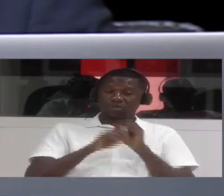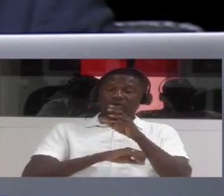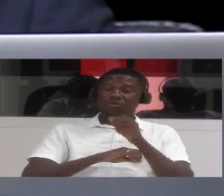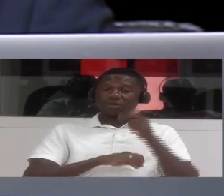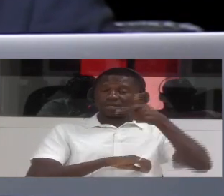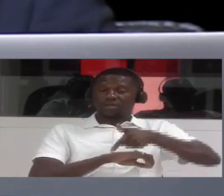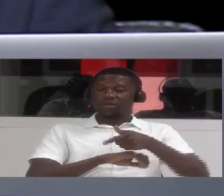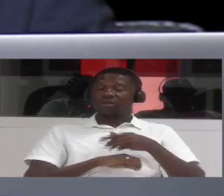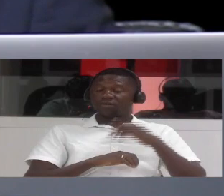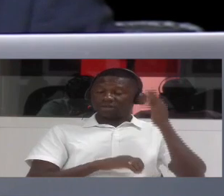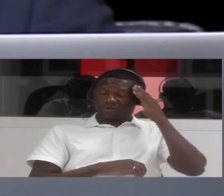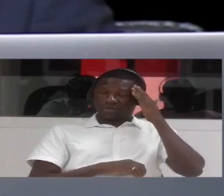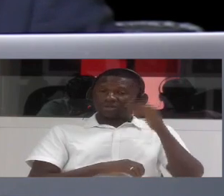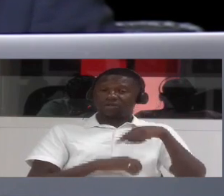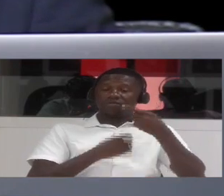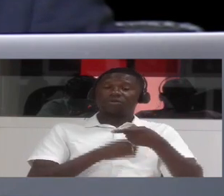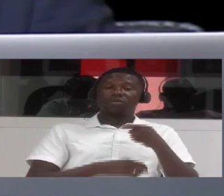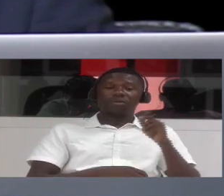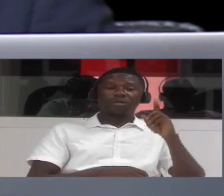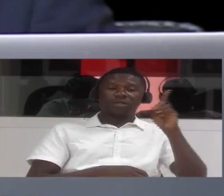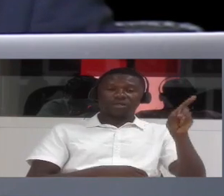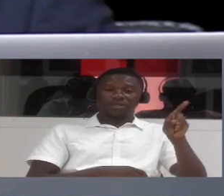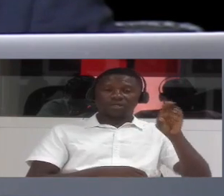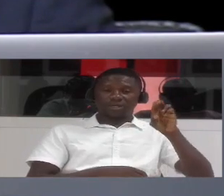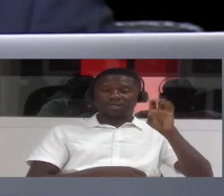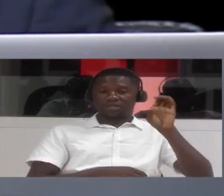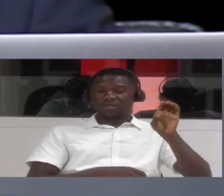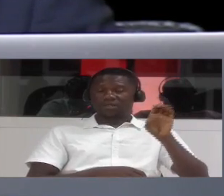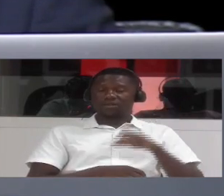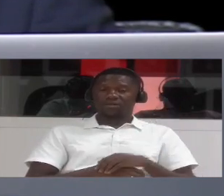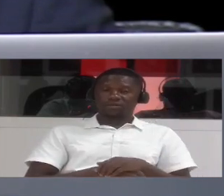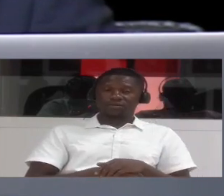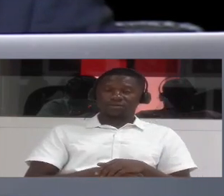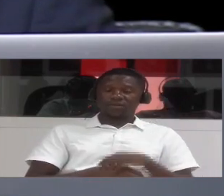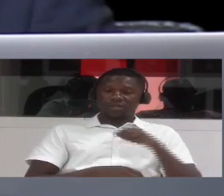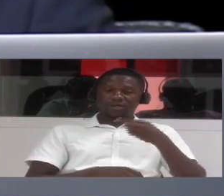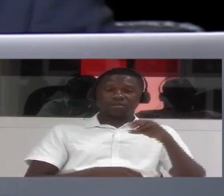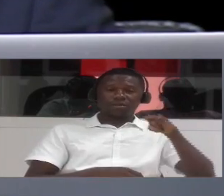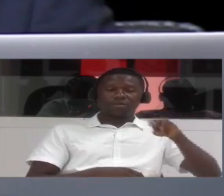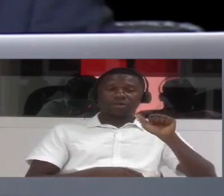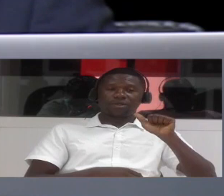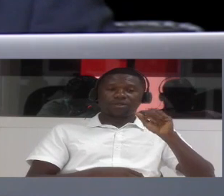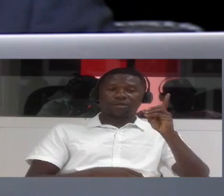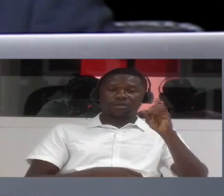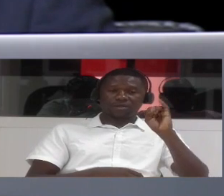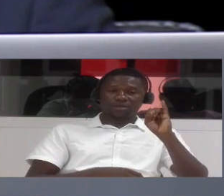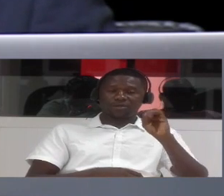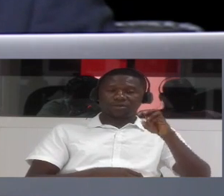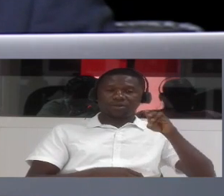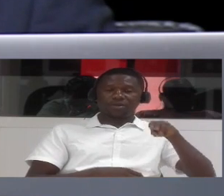DRC. Yes. Okay. Madi MKC say, he too must have been arrested more than